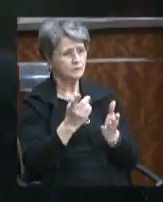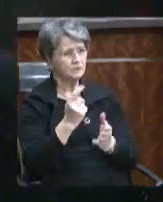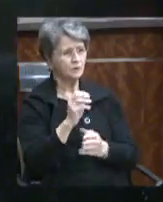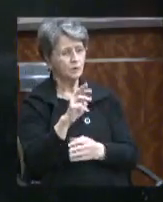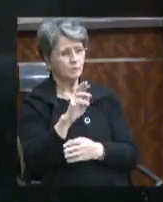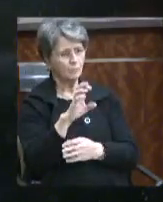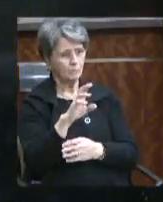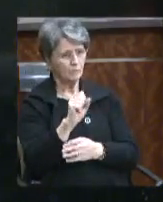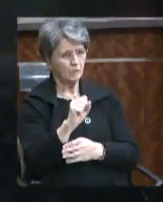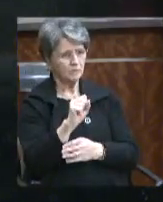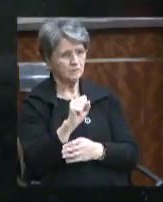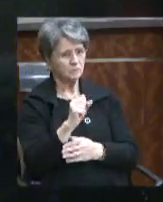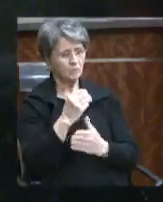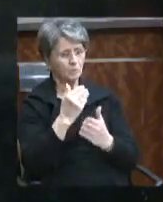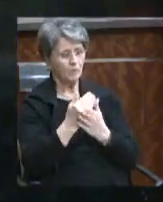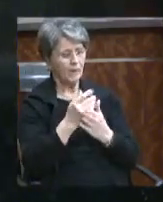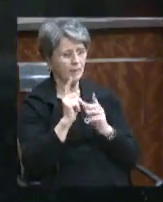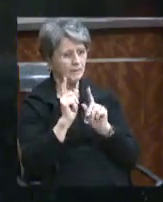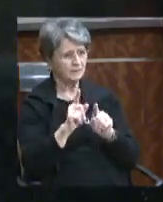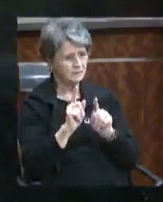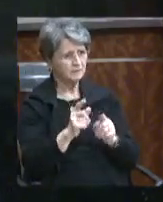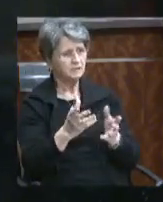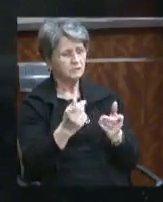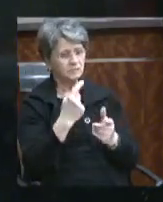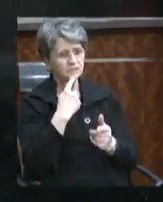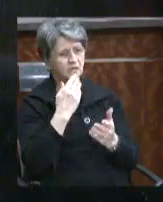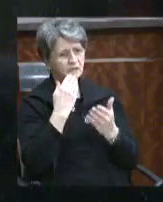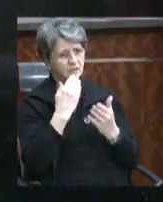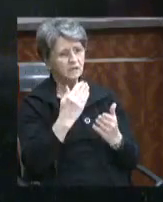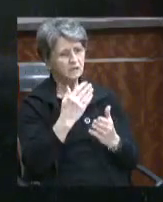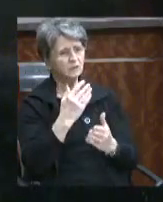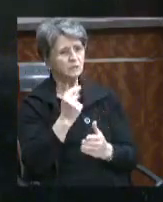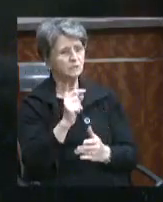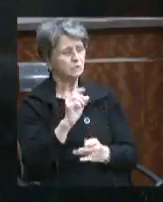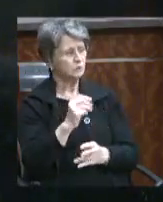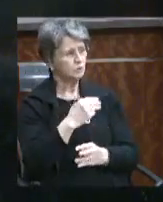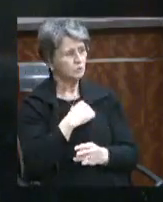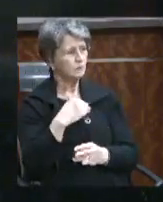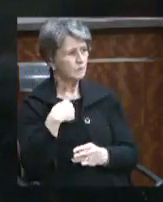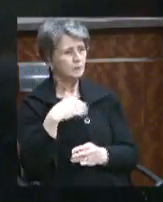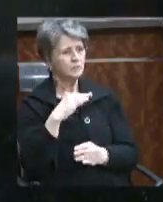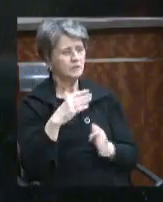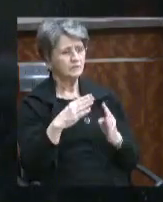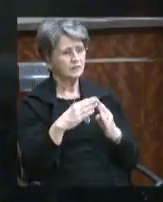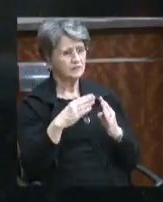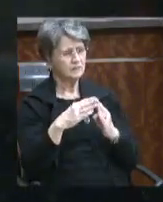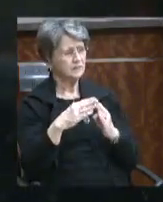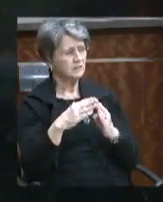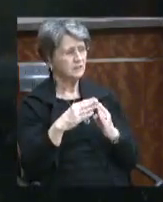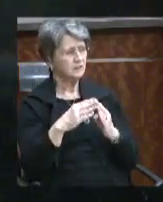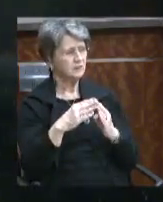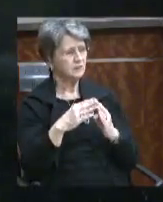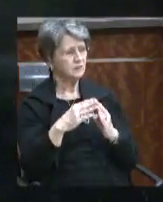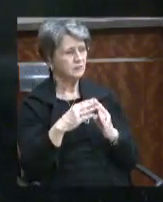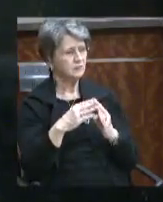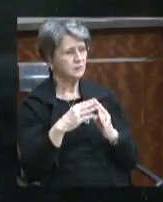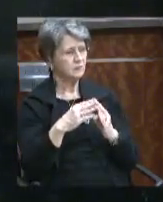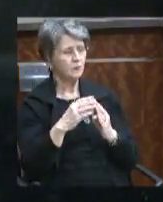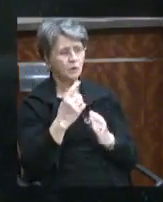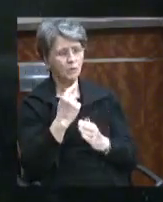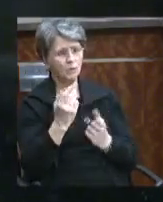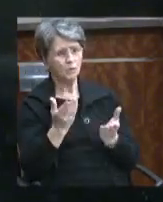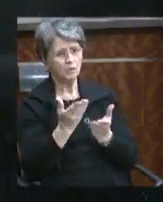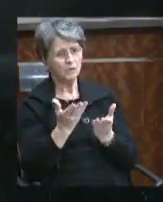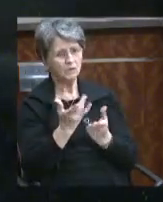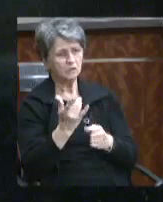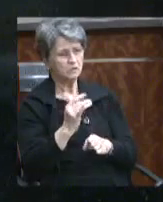Marcus were well attended. Want to thank members of the city forces that are here tonight, as well